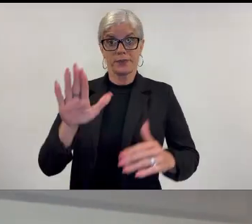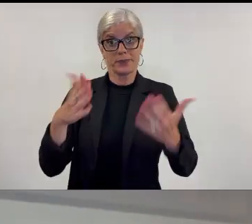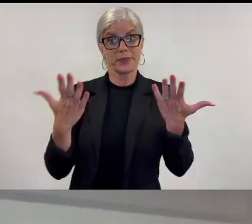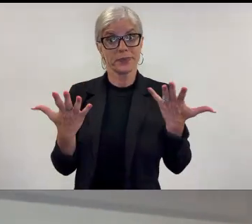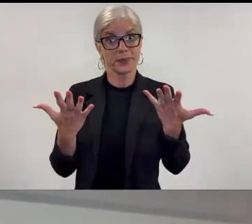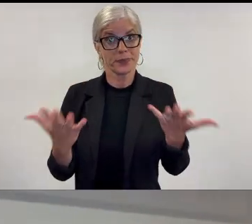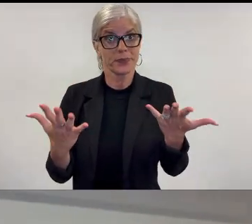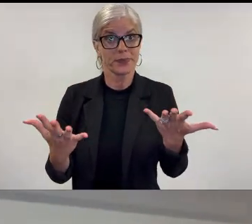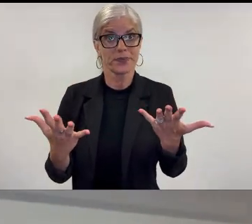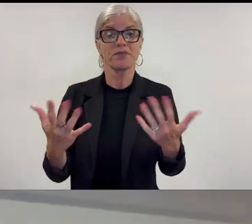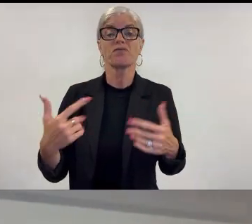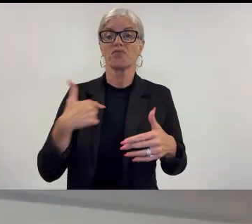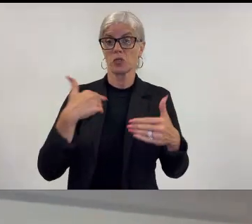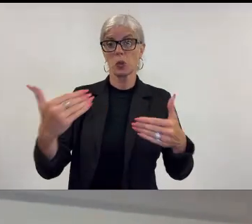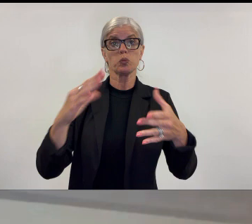Well, so I'm going to say that